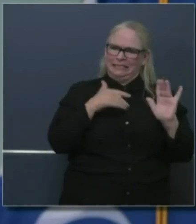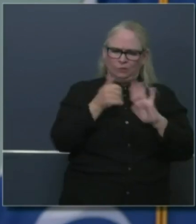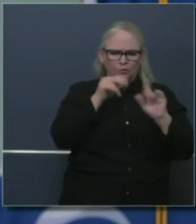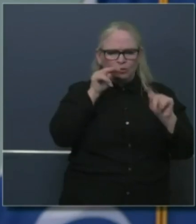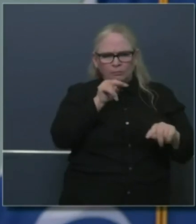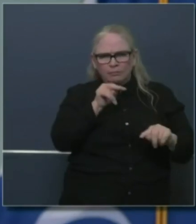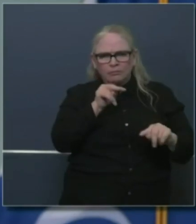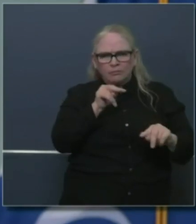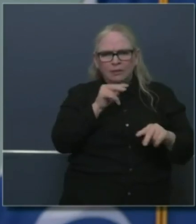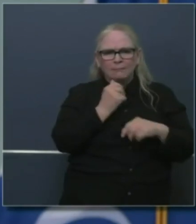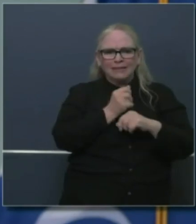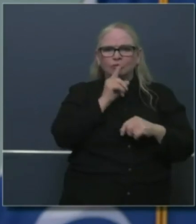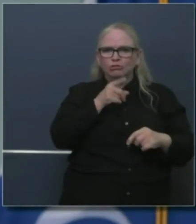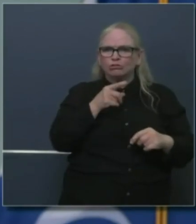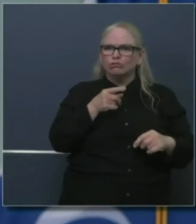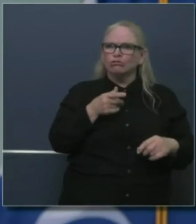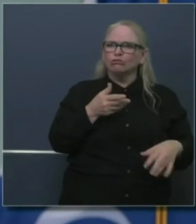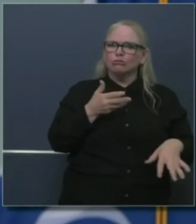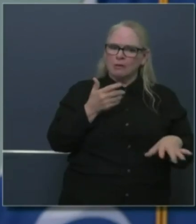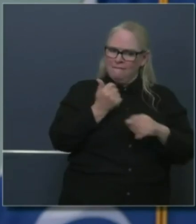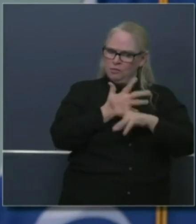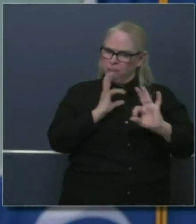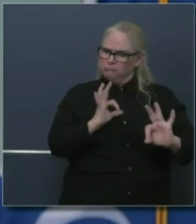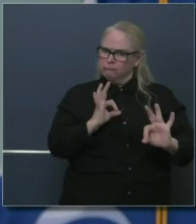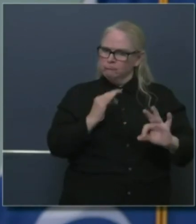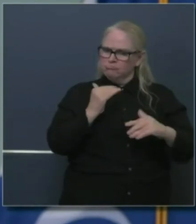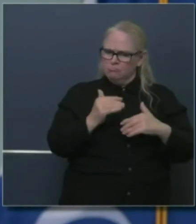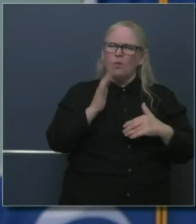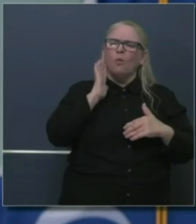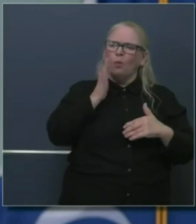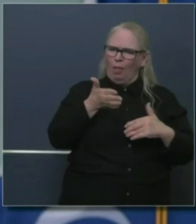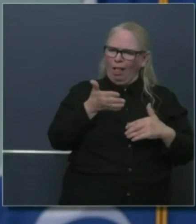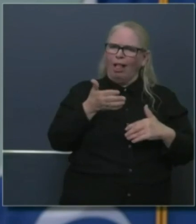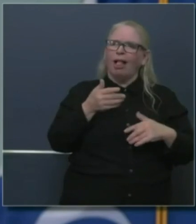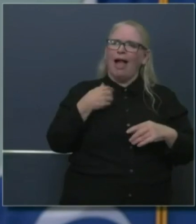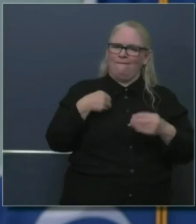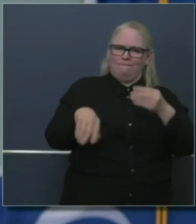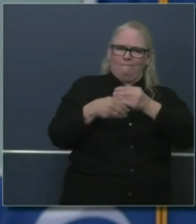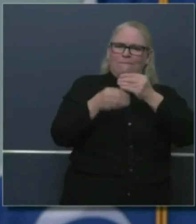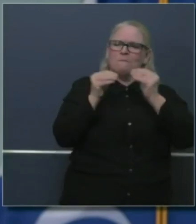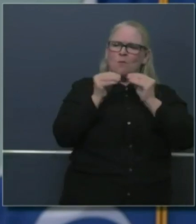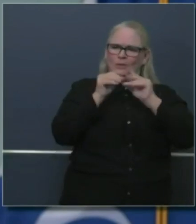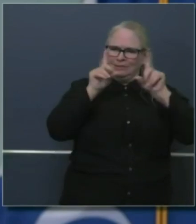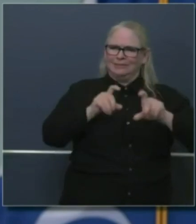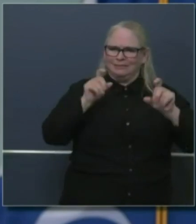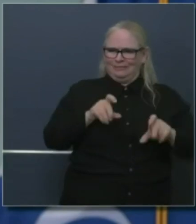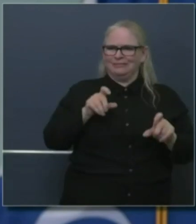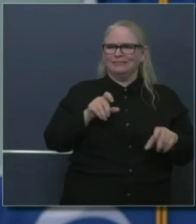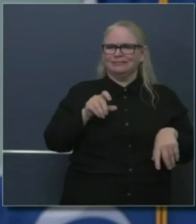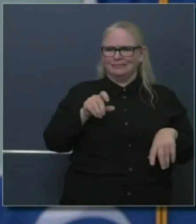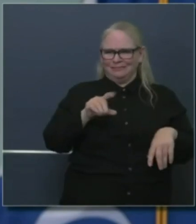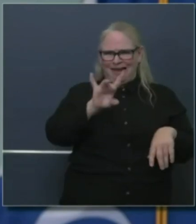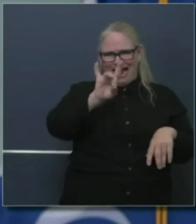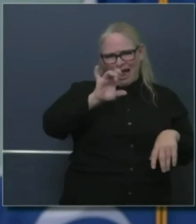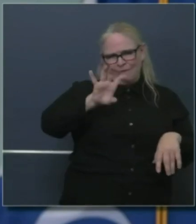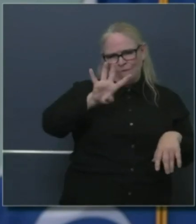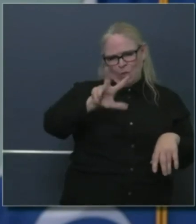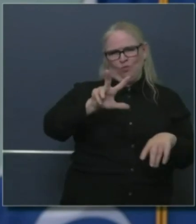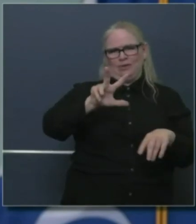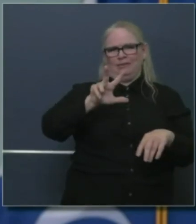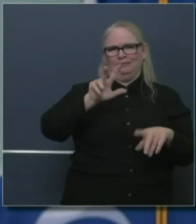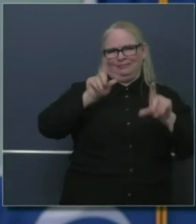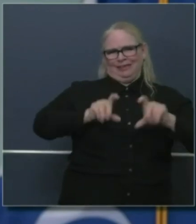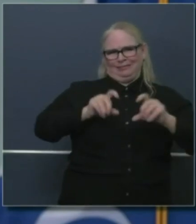The testing is getting better. Over 843,000 tests now we've done in the state of California, 30+ thousand more